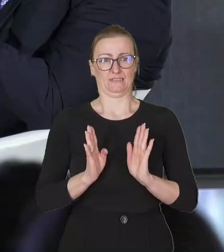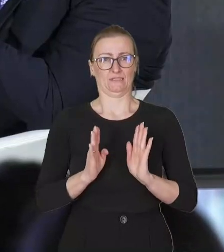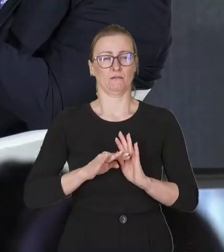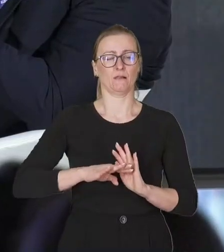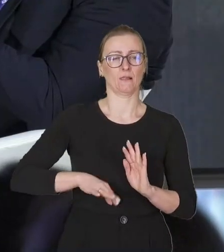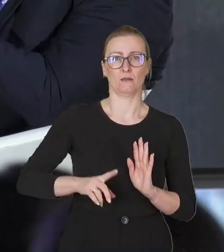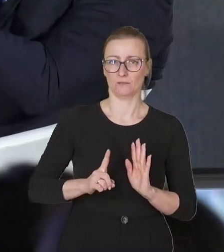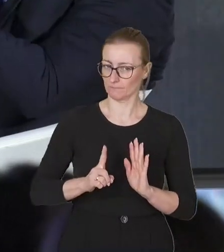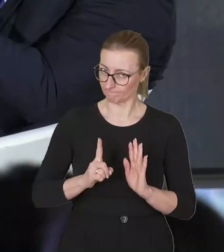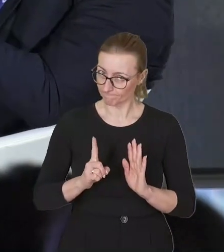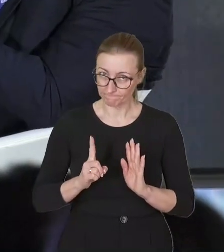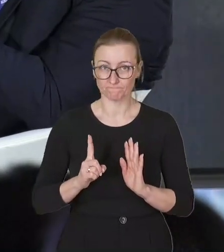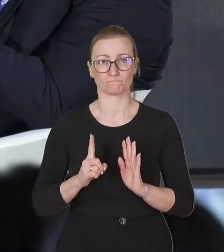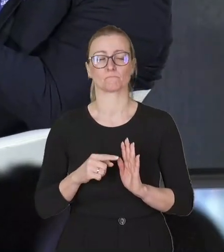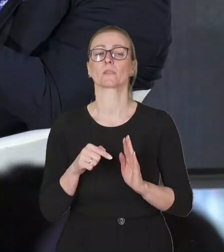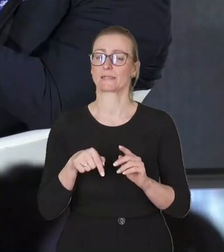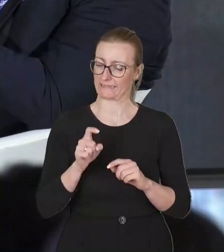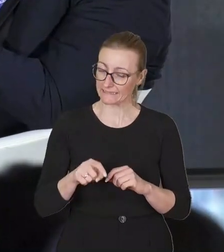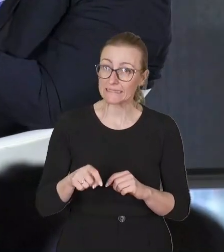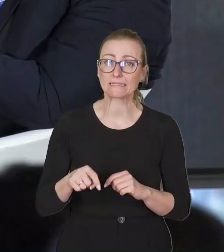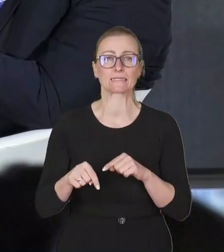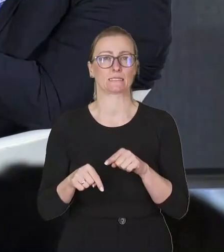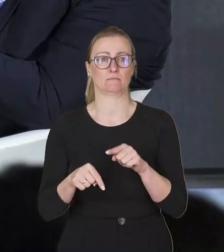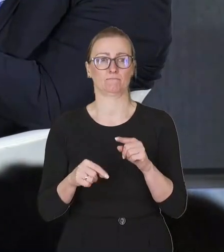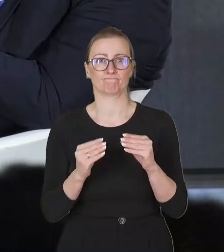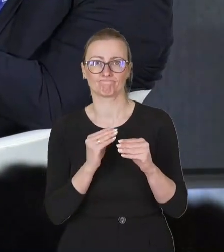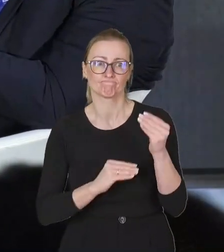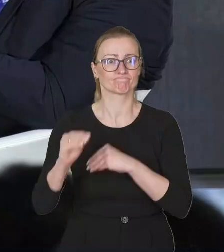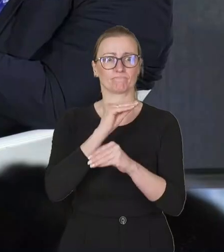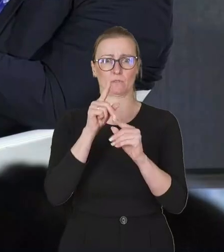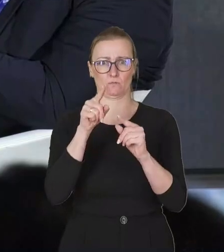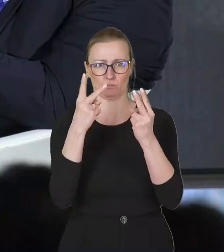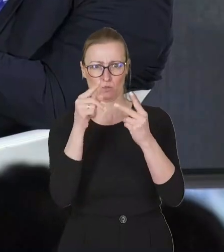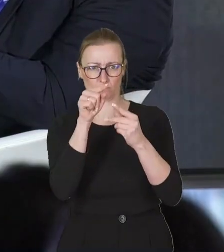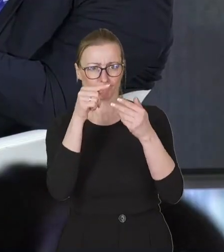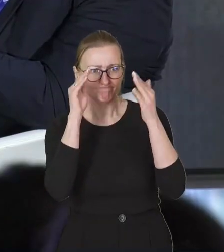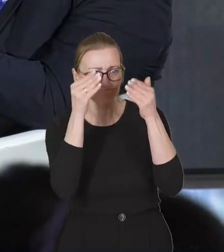concentrate, because the scale is like that. Of course,